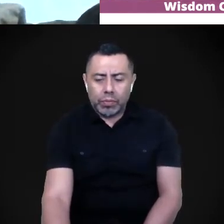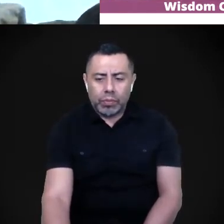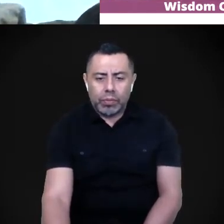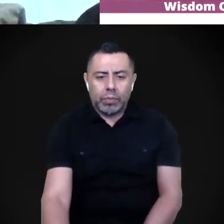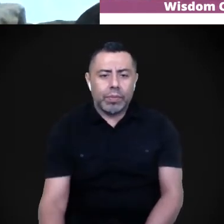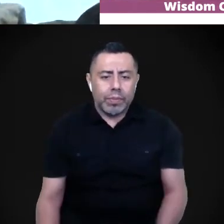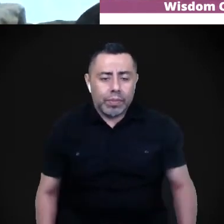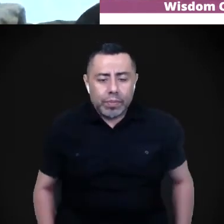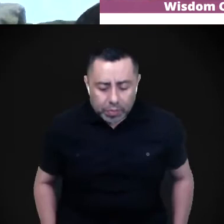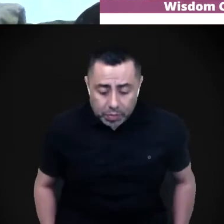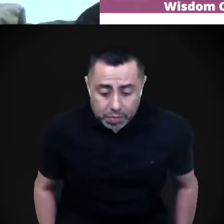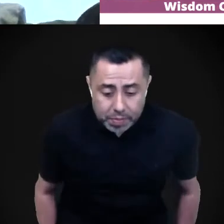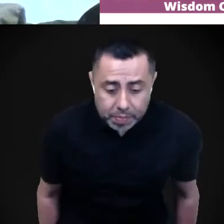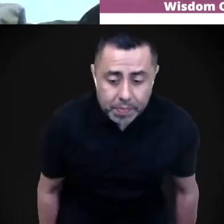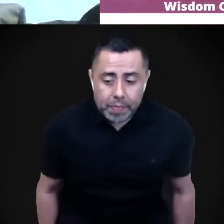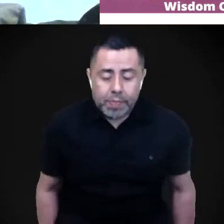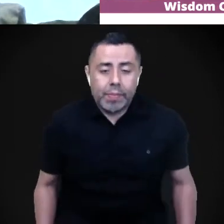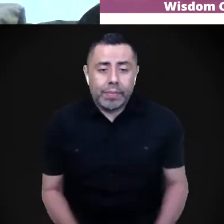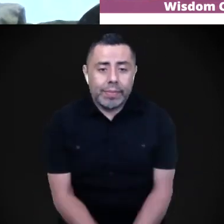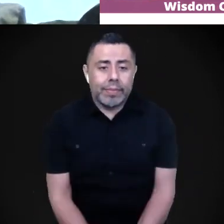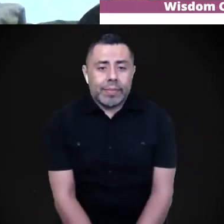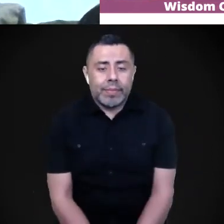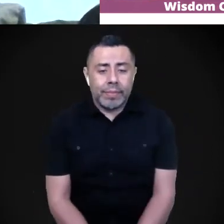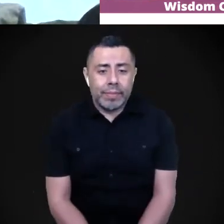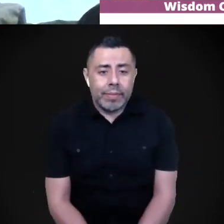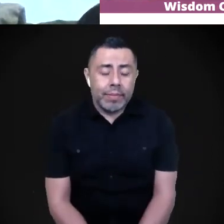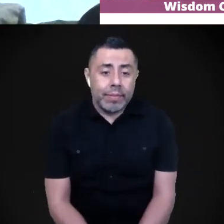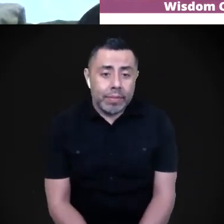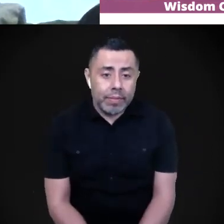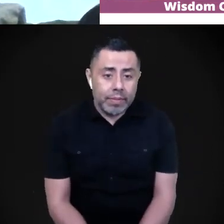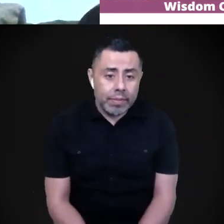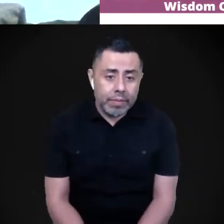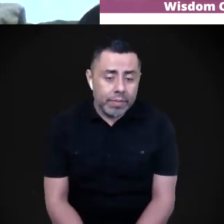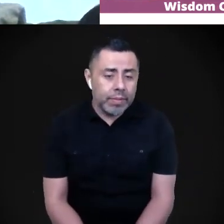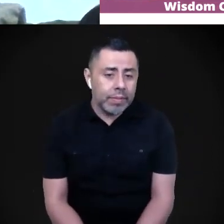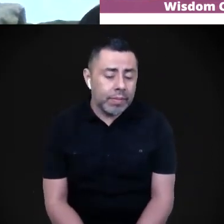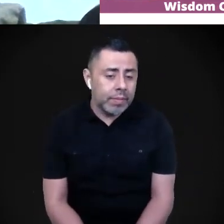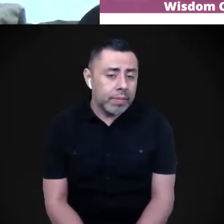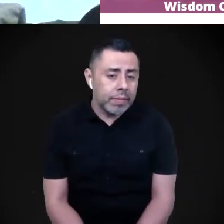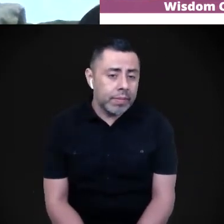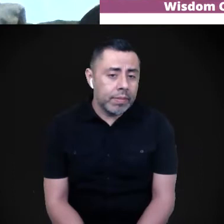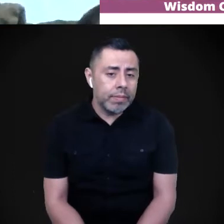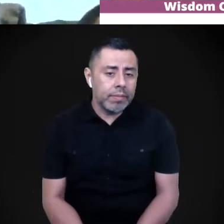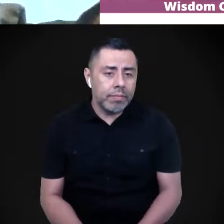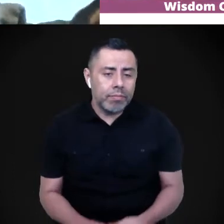also friend at a no got at us j. Her friend it over to us trained at the schnitzer.